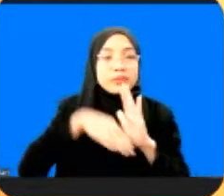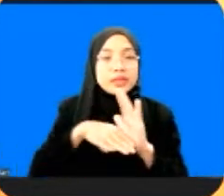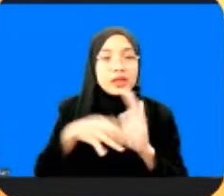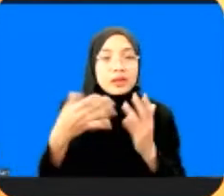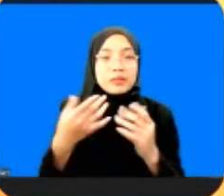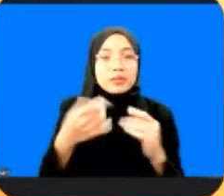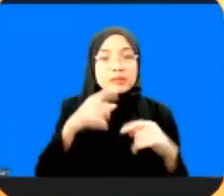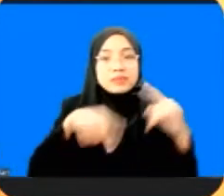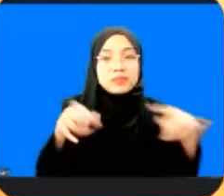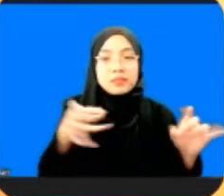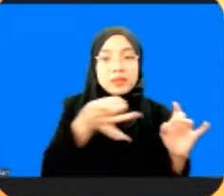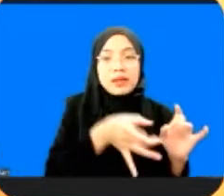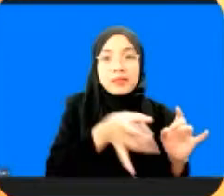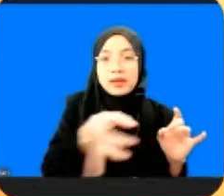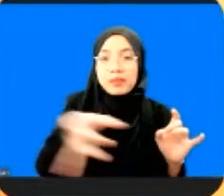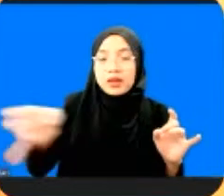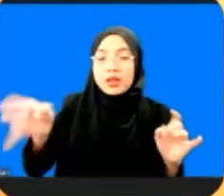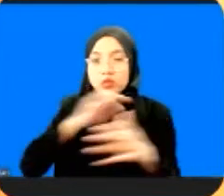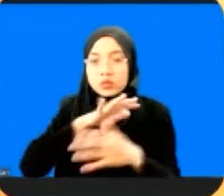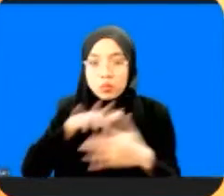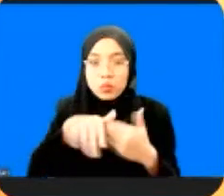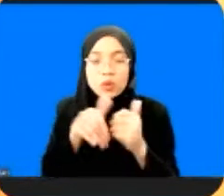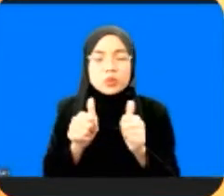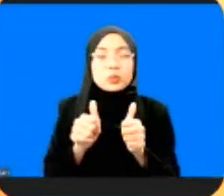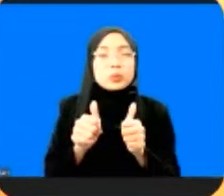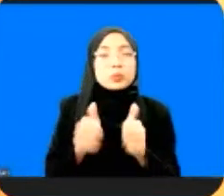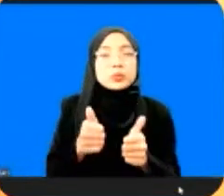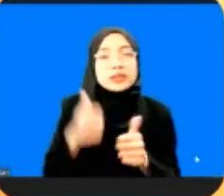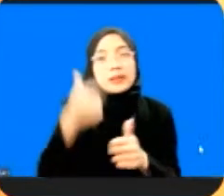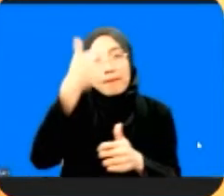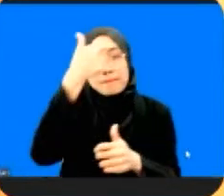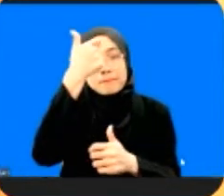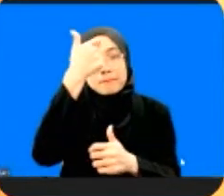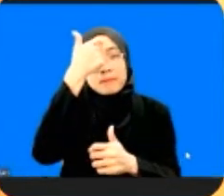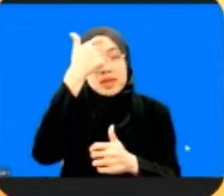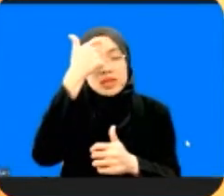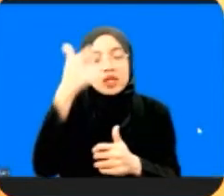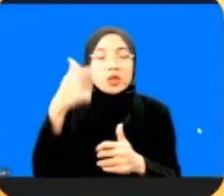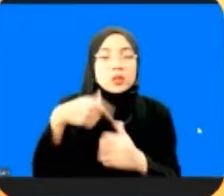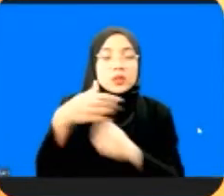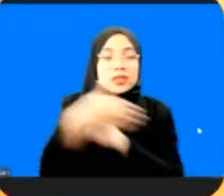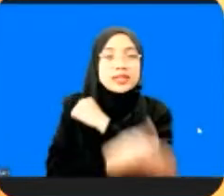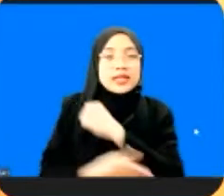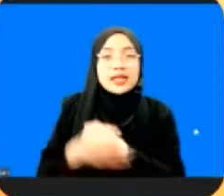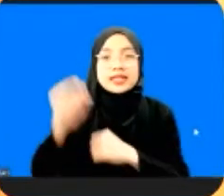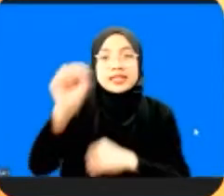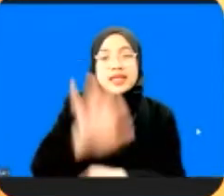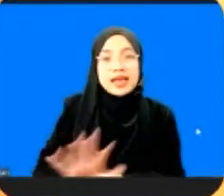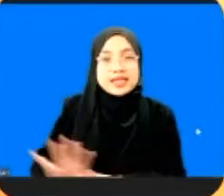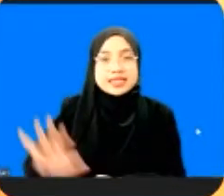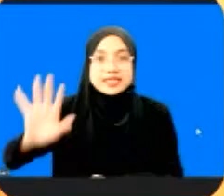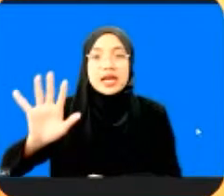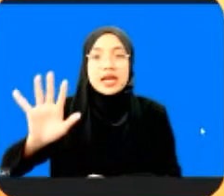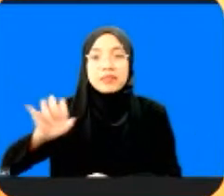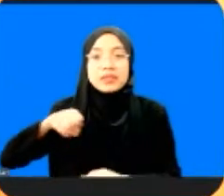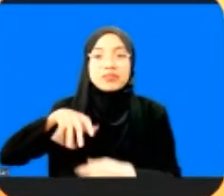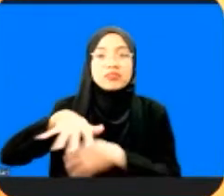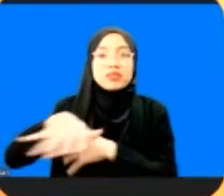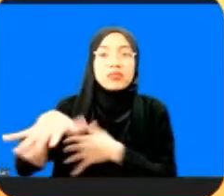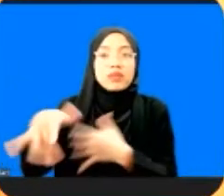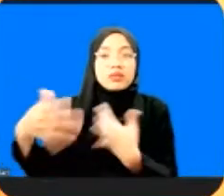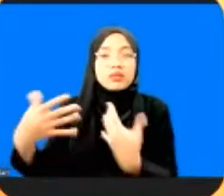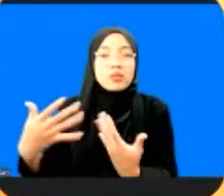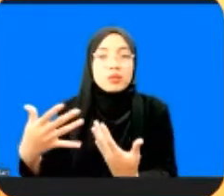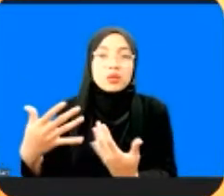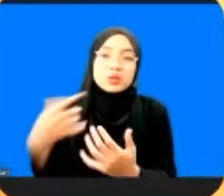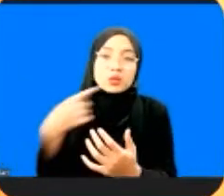and economies in Asia. So what do you think are the impact of these laws? Are they